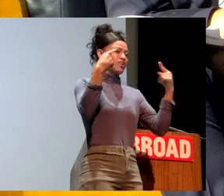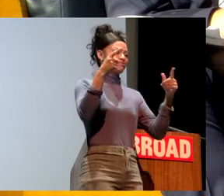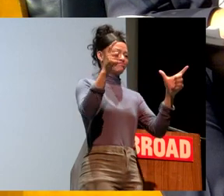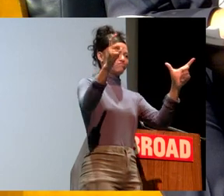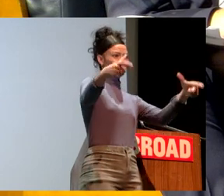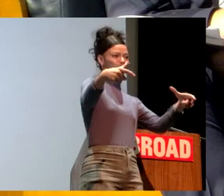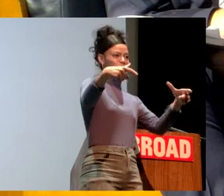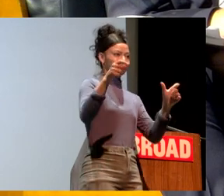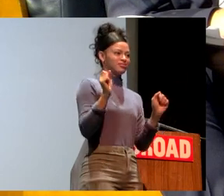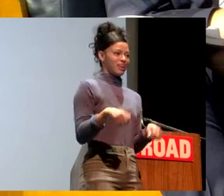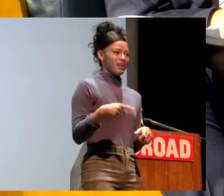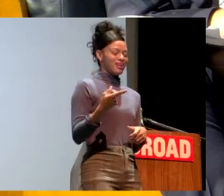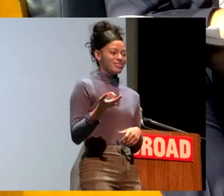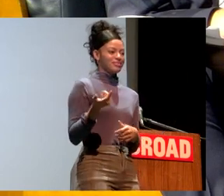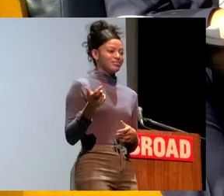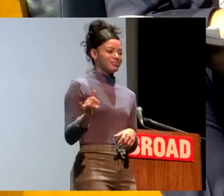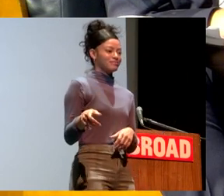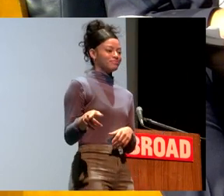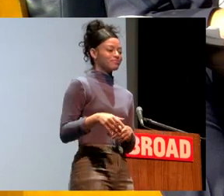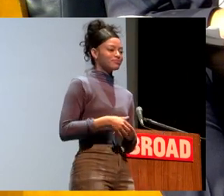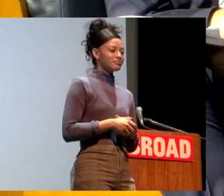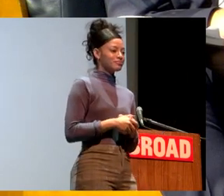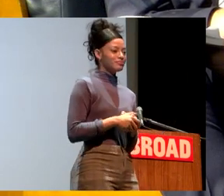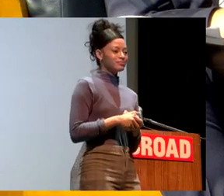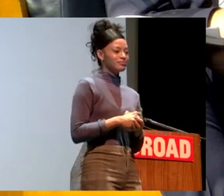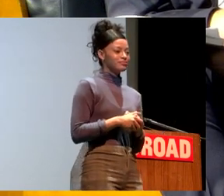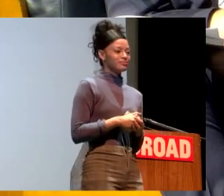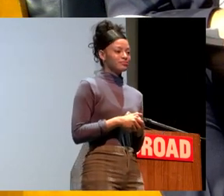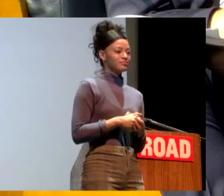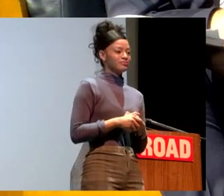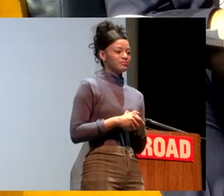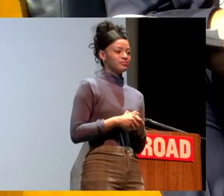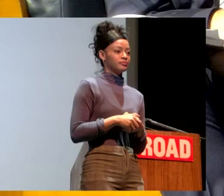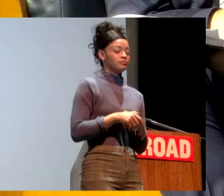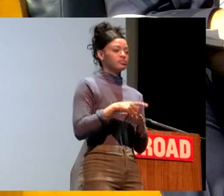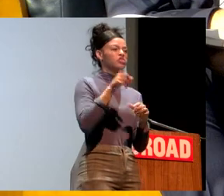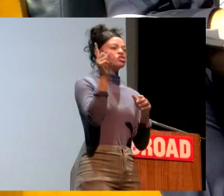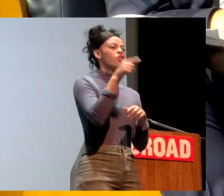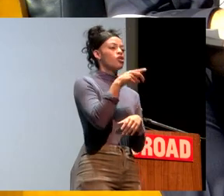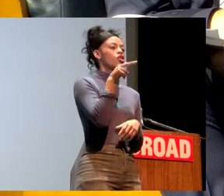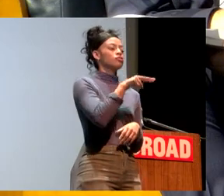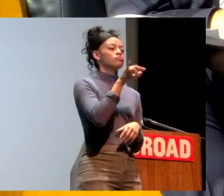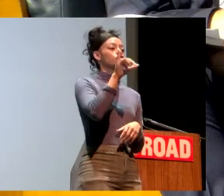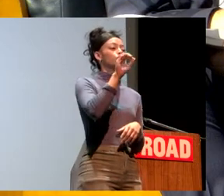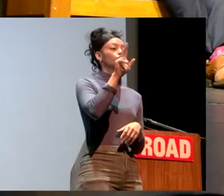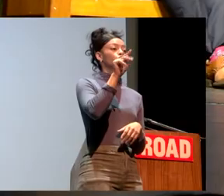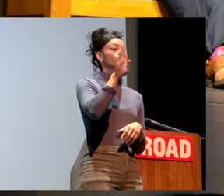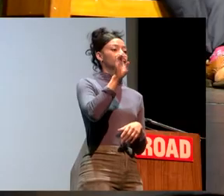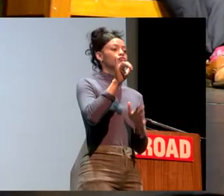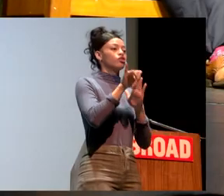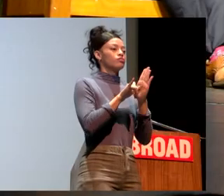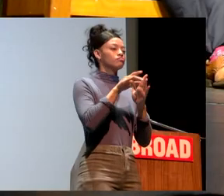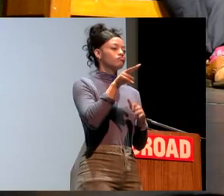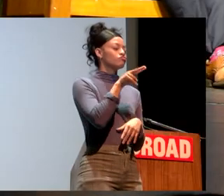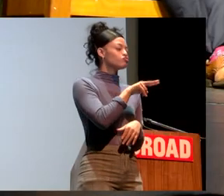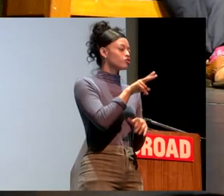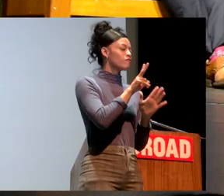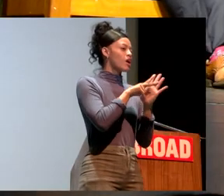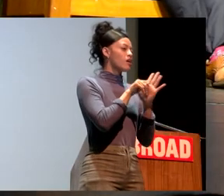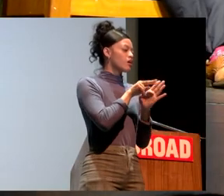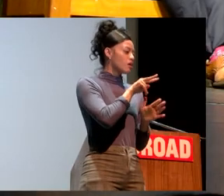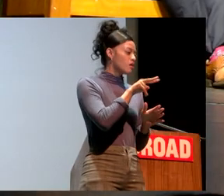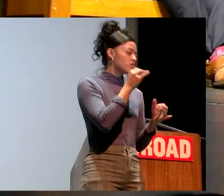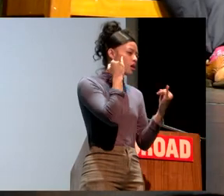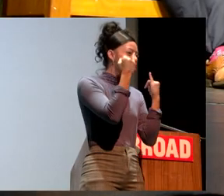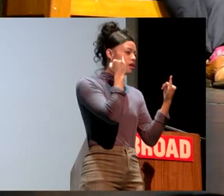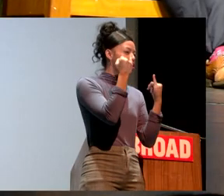who's a journalist who was during the pandemic, and I worked with him on a project, a cool guy. And he was just doing an island video tour on YouTube to